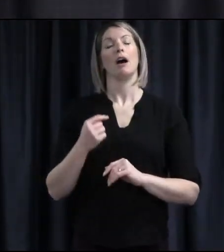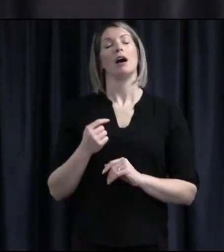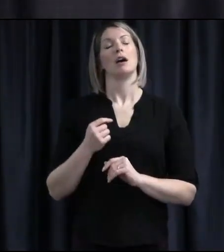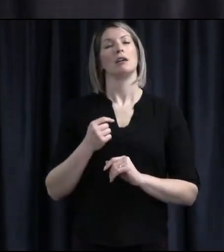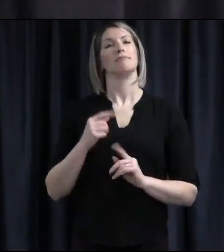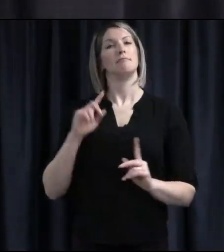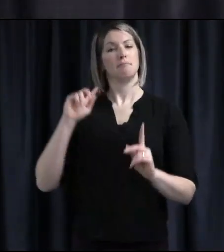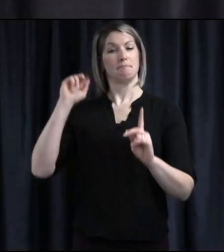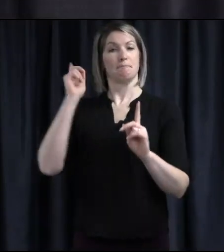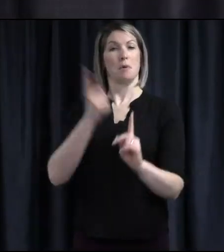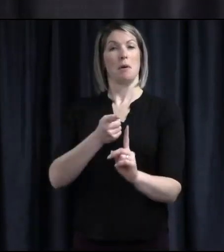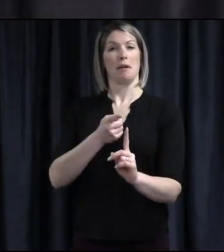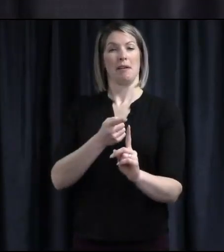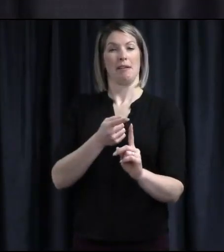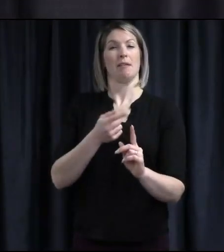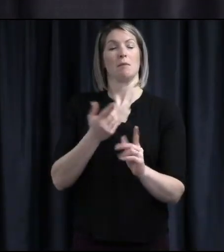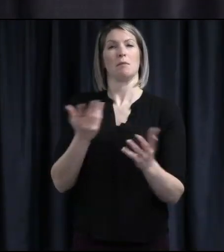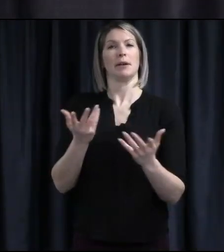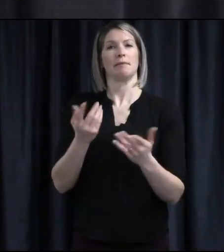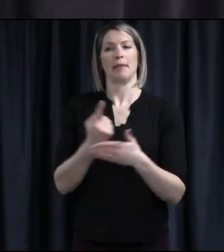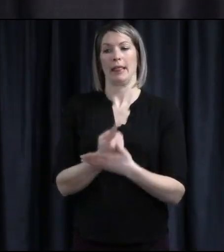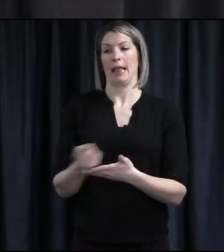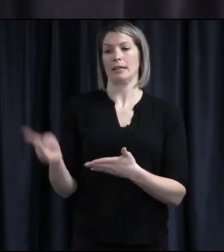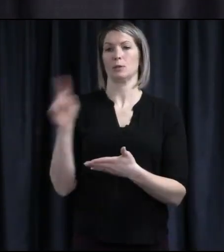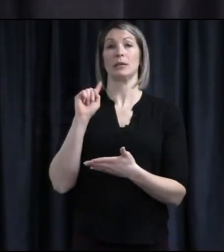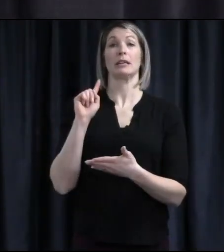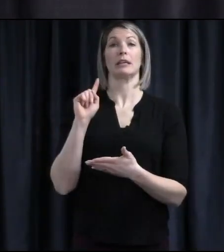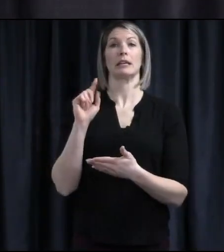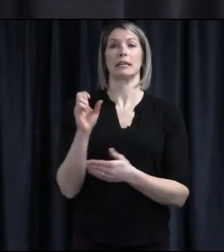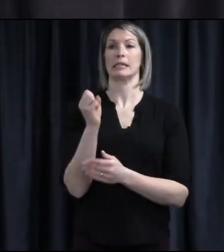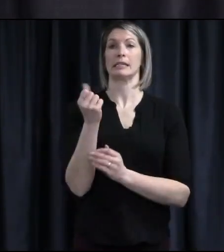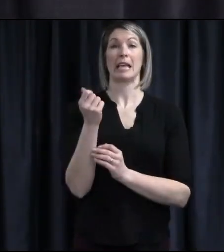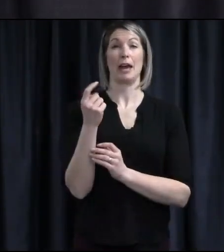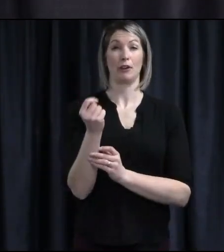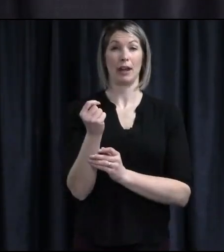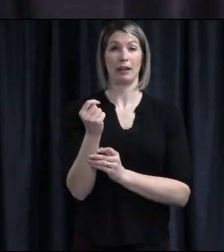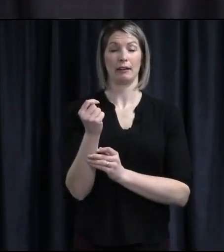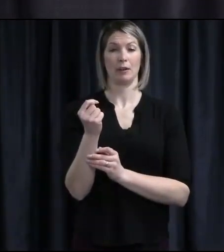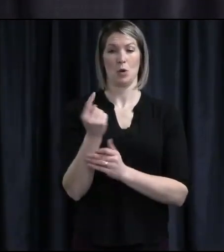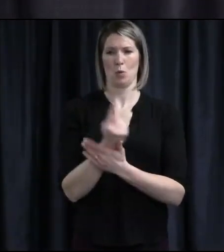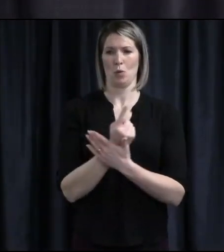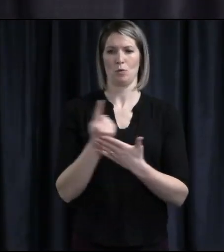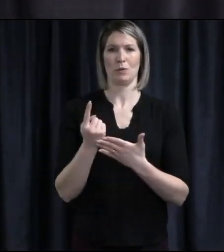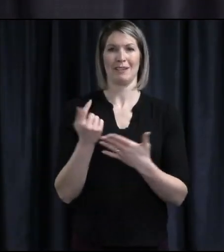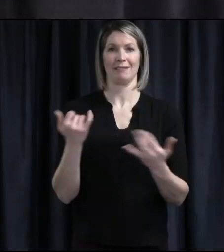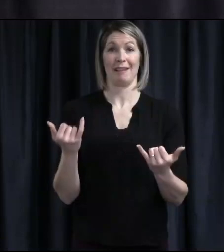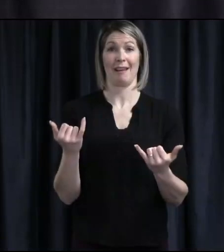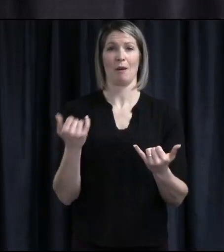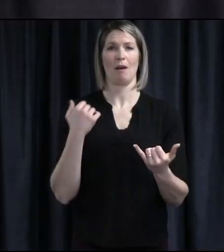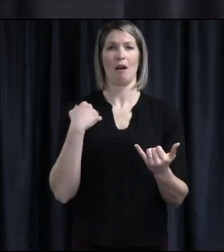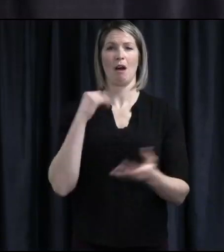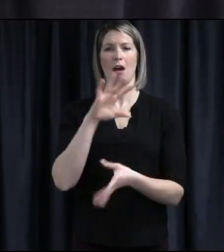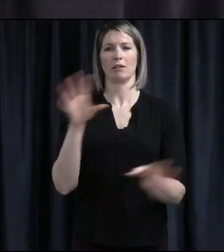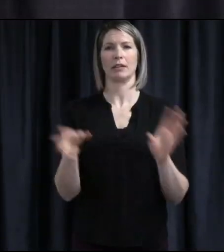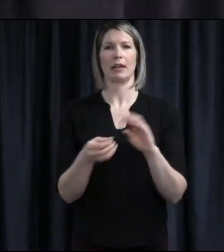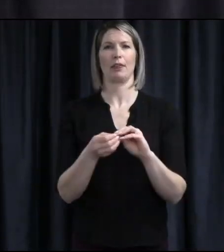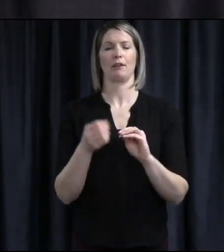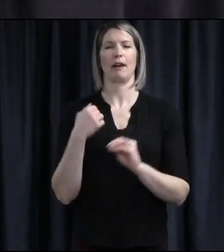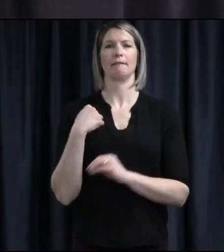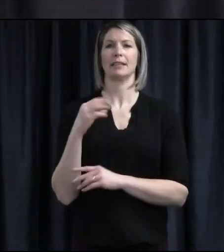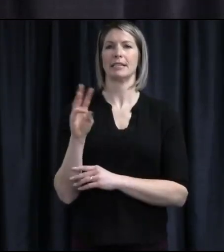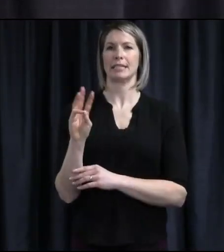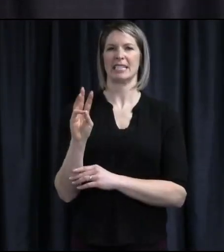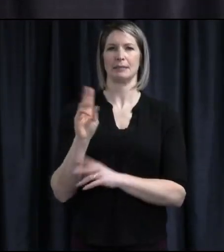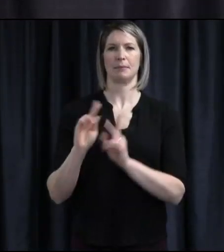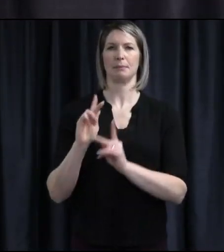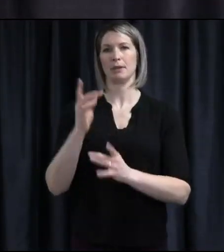our province is that last Saturday we had our first case. This Saturday we have 6 cases. So we've put in